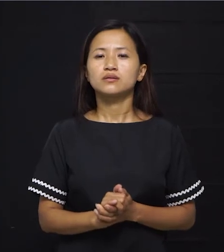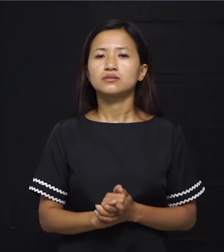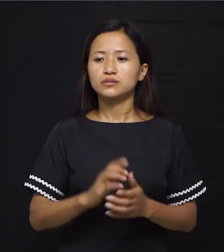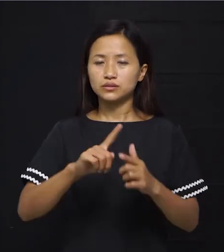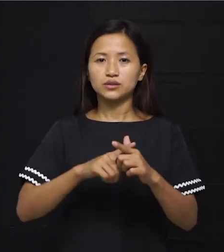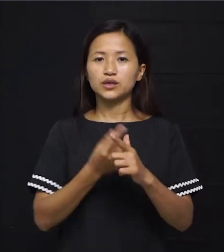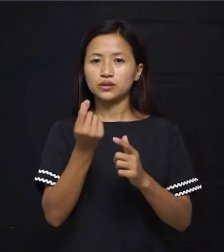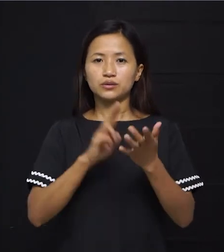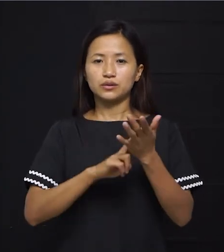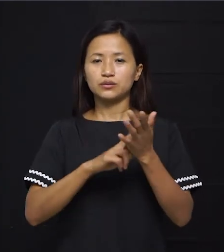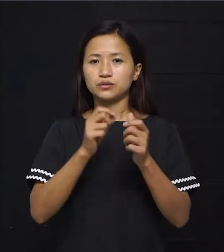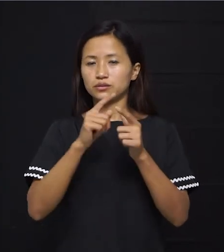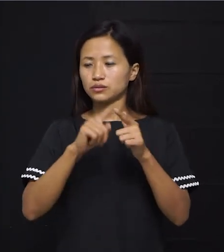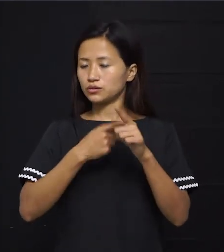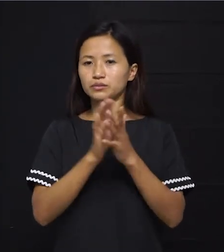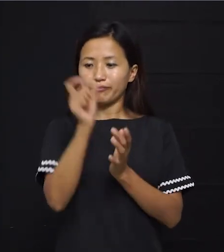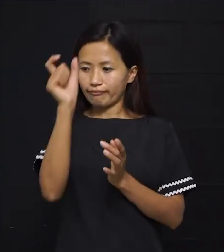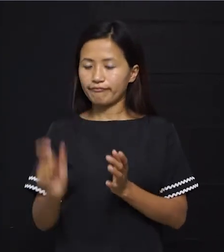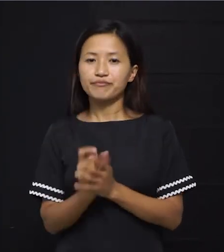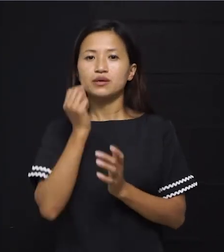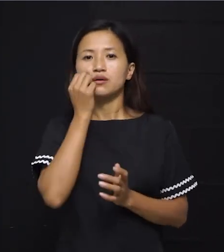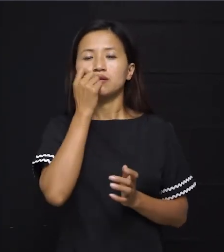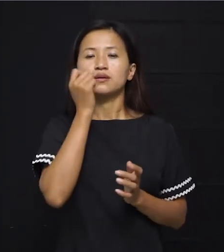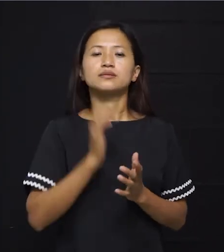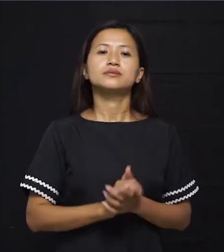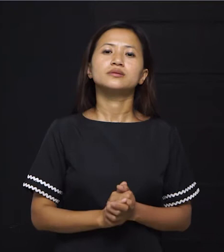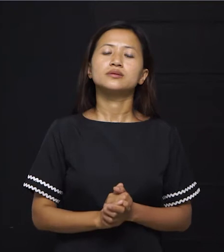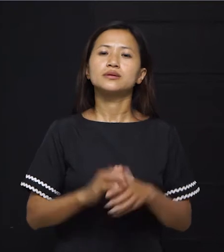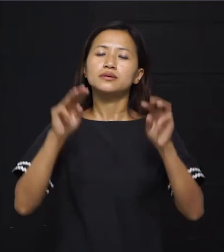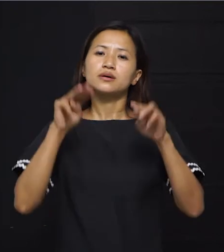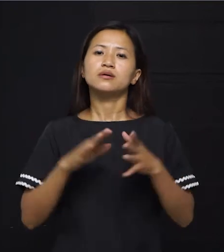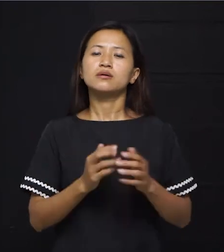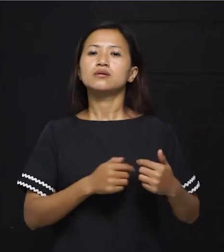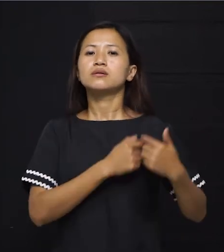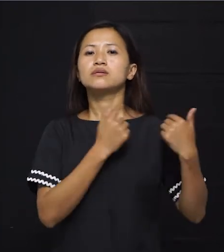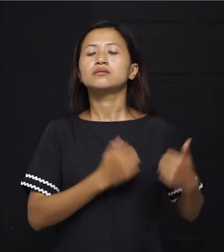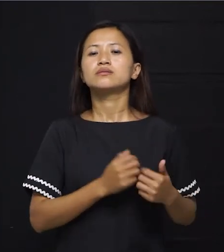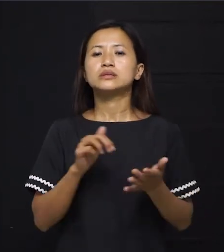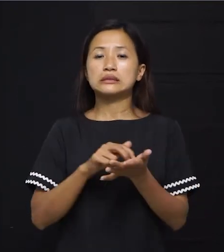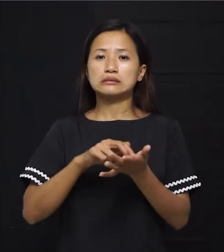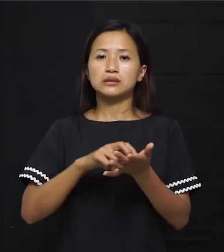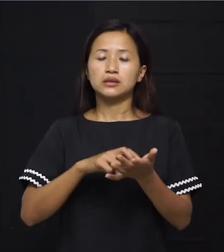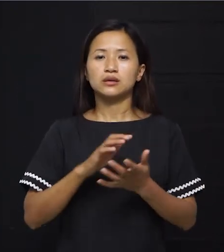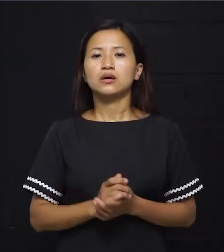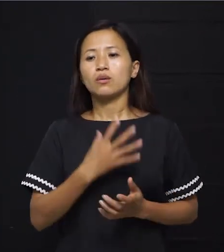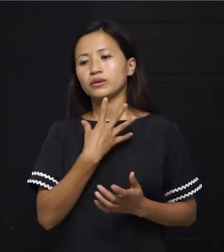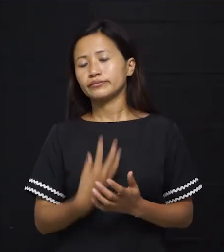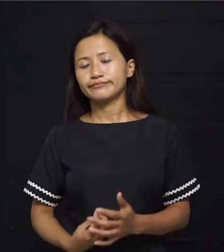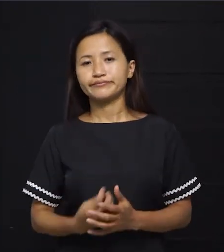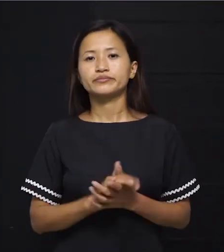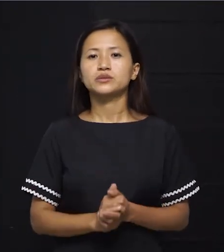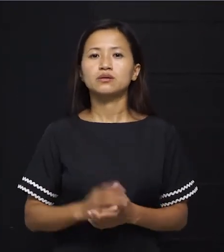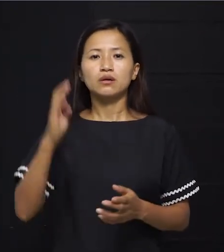Juman, okay? He elected Juman as the head panch. And this made his heart shrink. That means his heart went down.